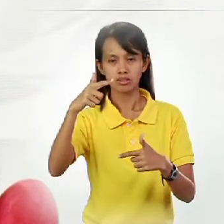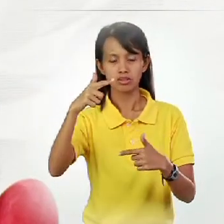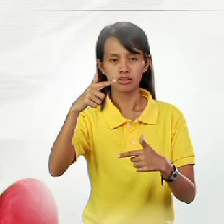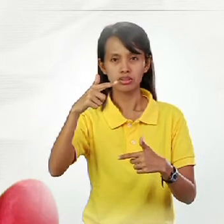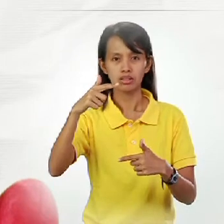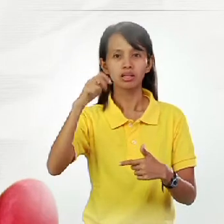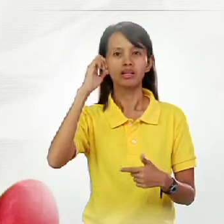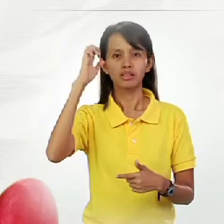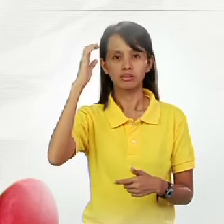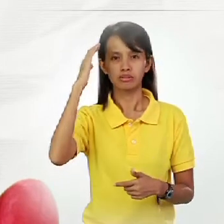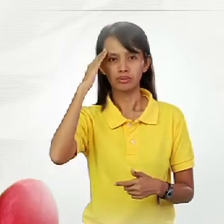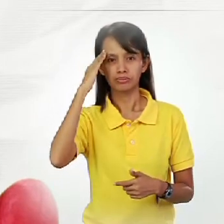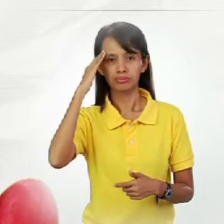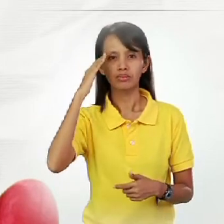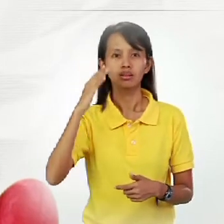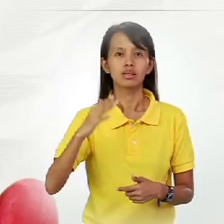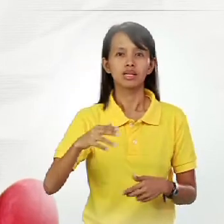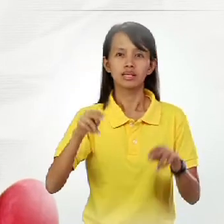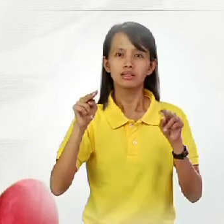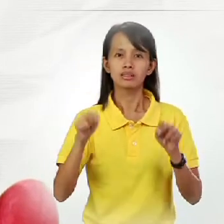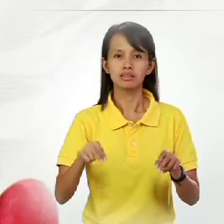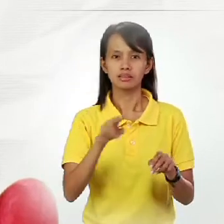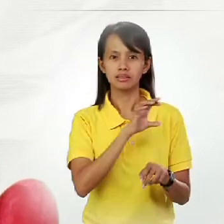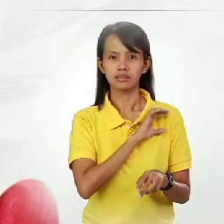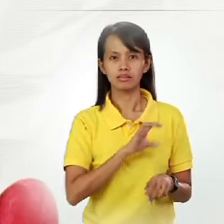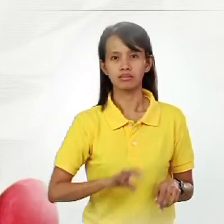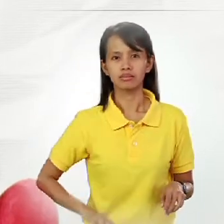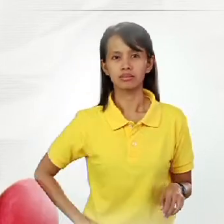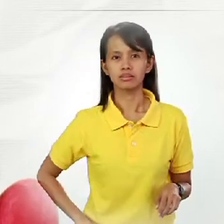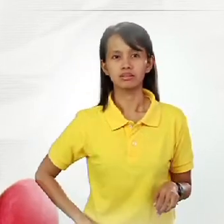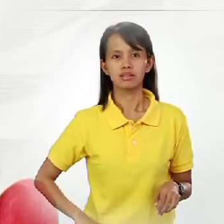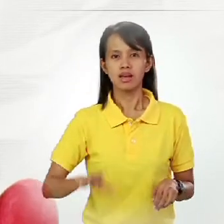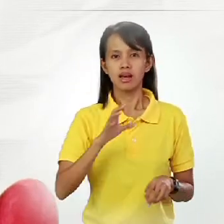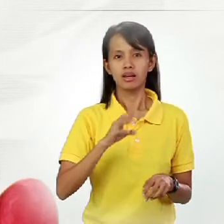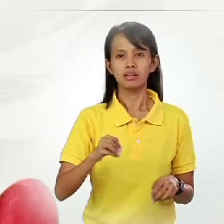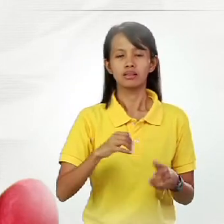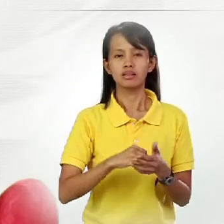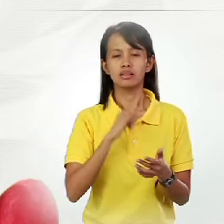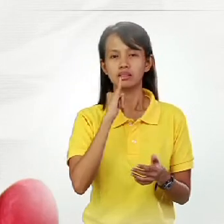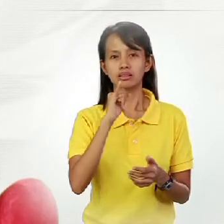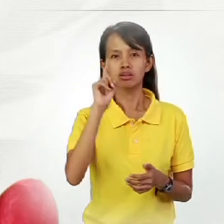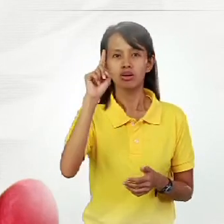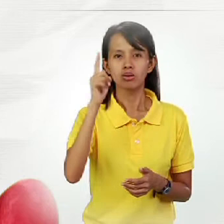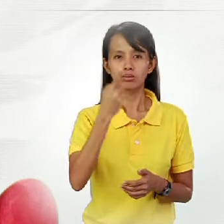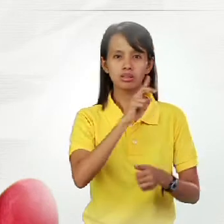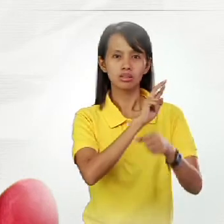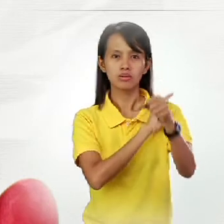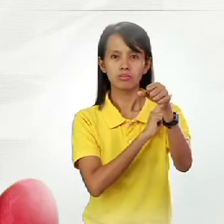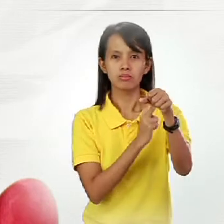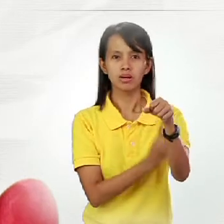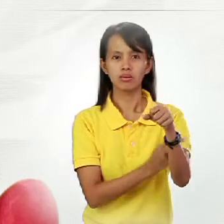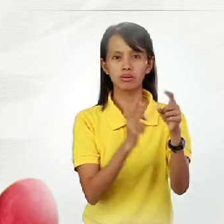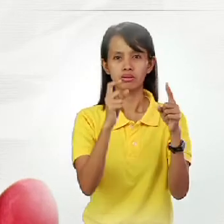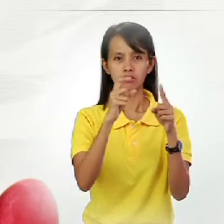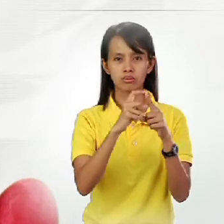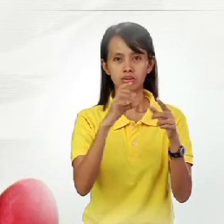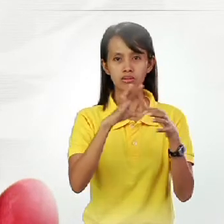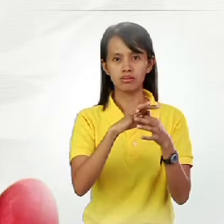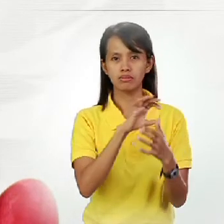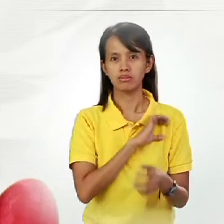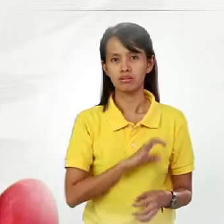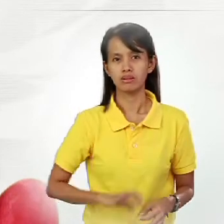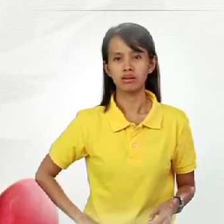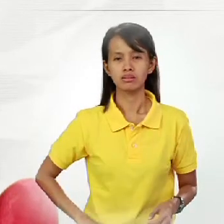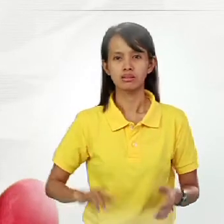limitations, he knows he needs Christ, and it is only the power and the word of